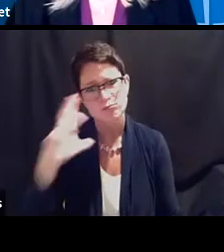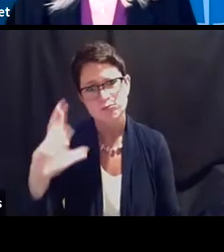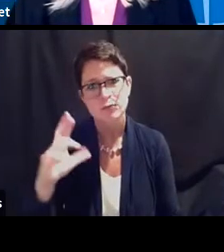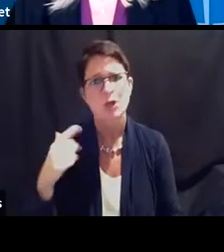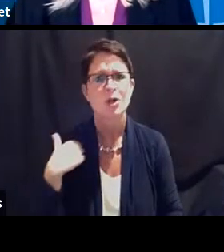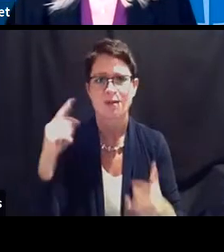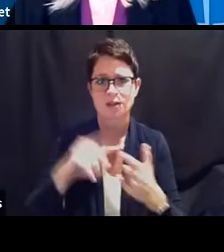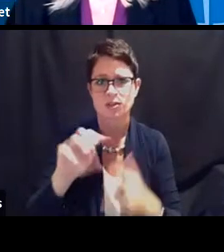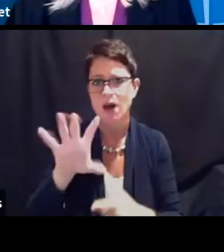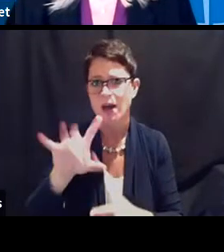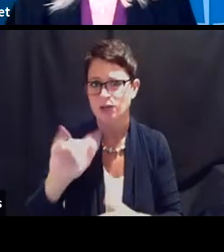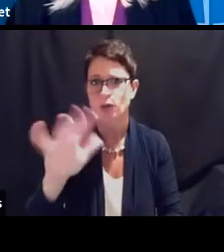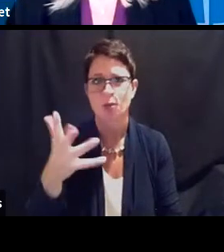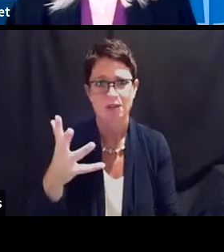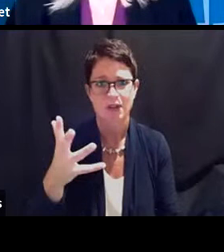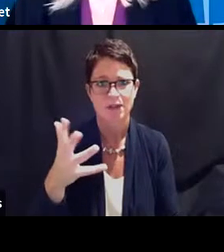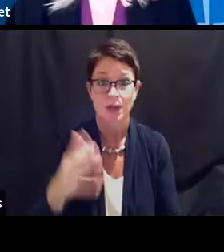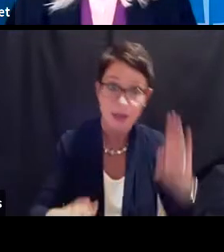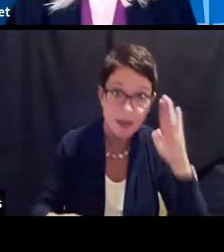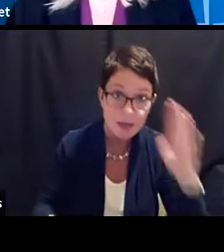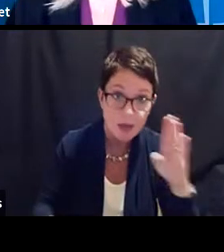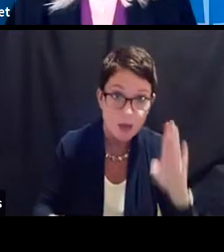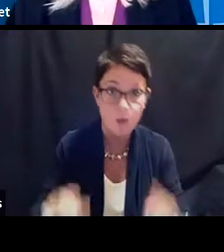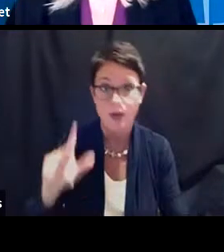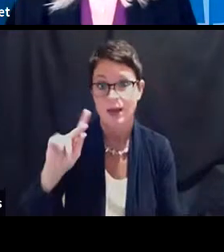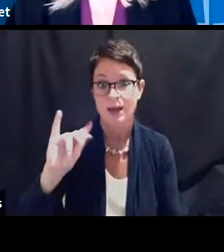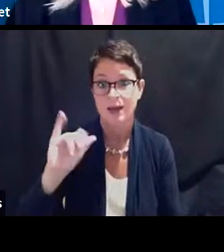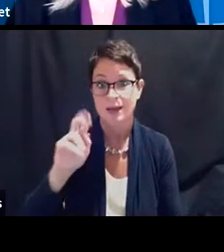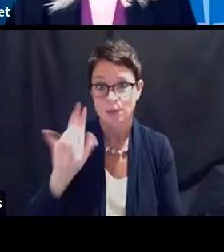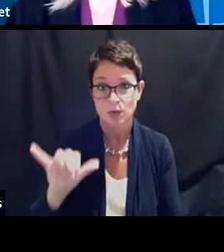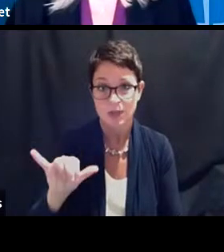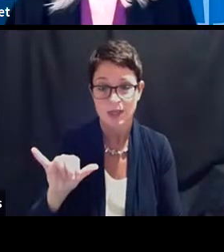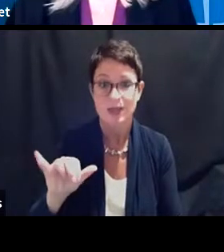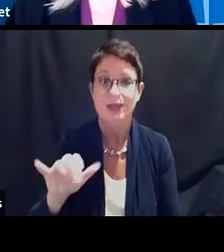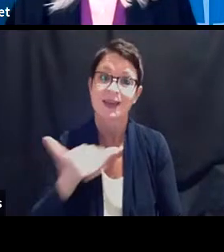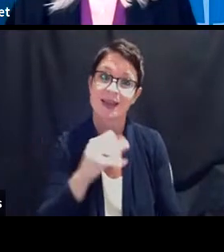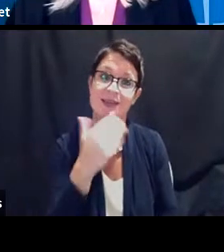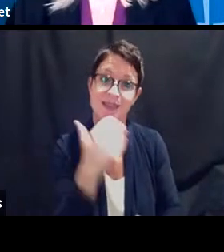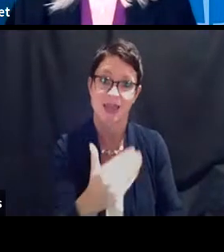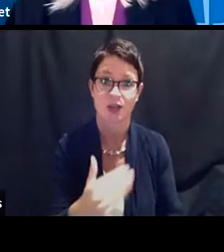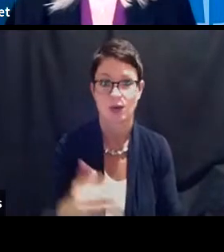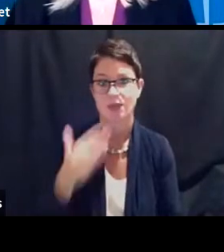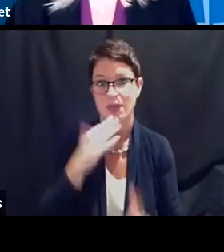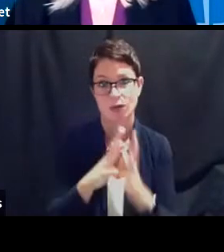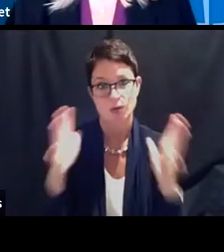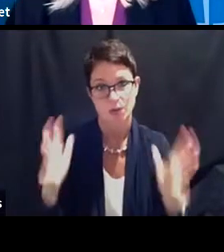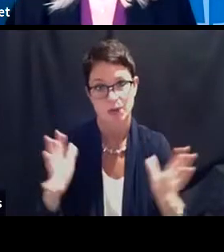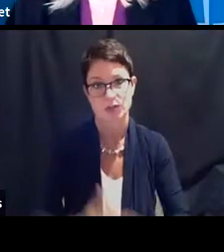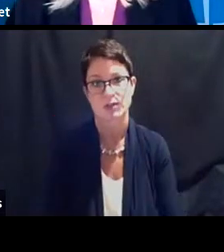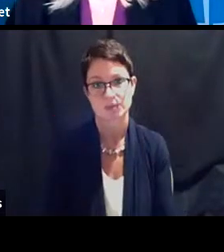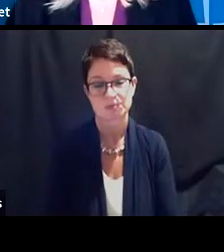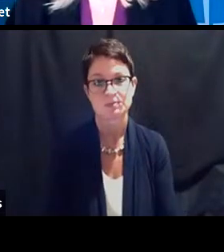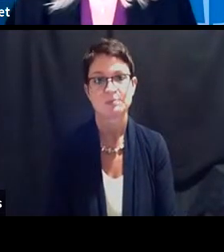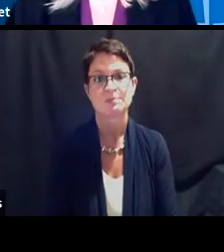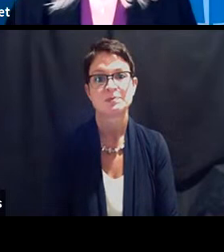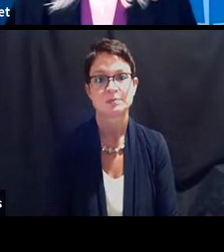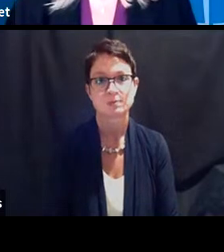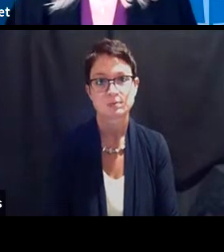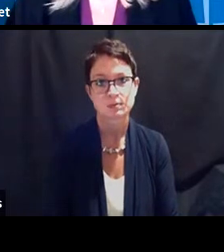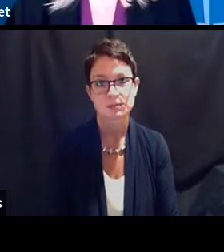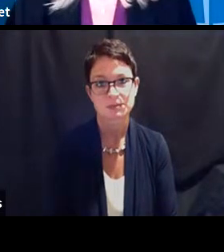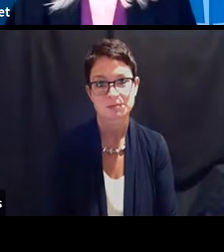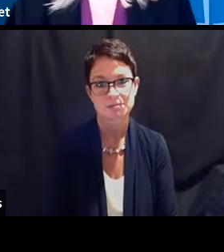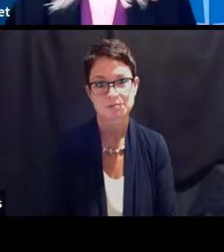until October 5. Hello? Kimberly? Right. Thank you. Thank you very much. Yes. All right. Then Thank